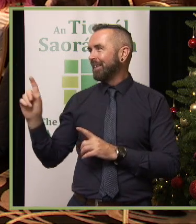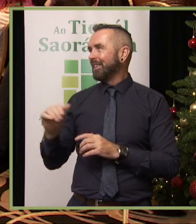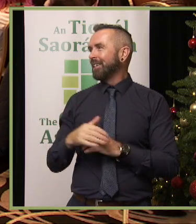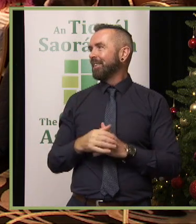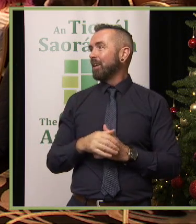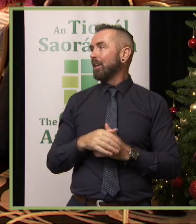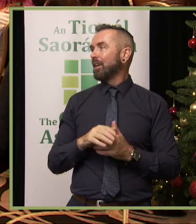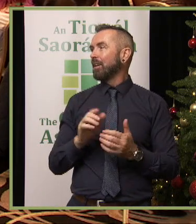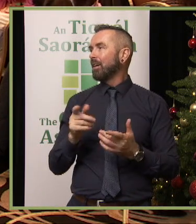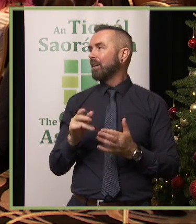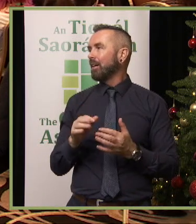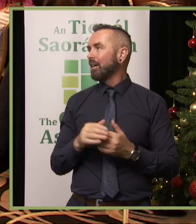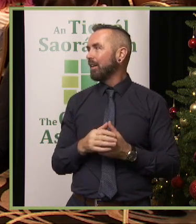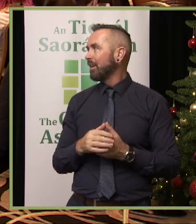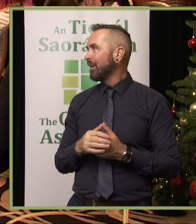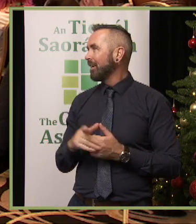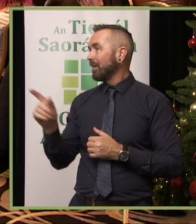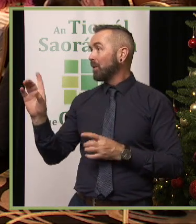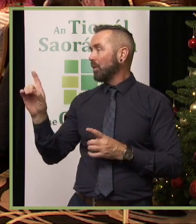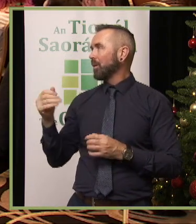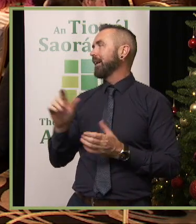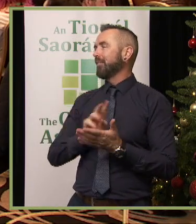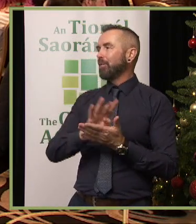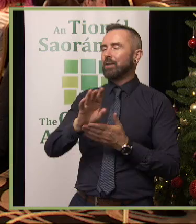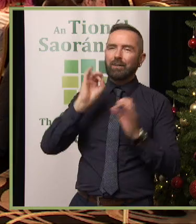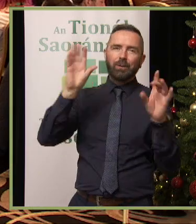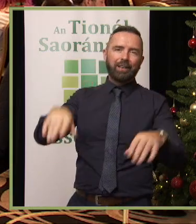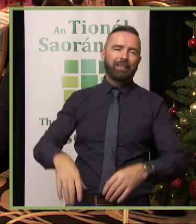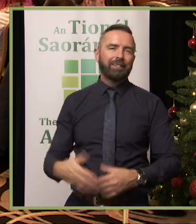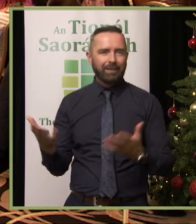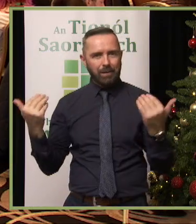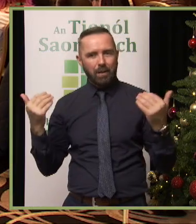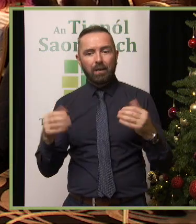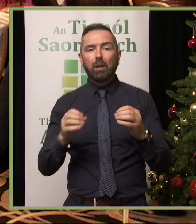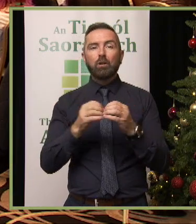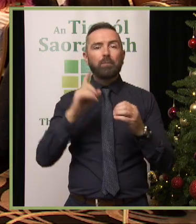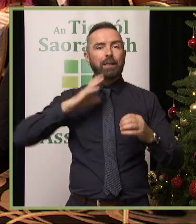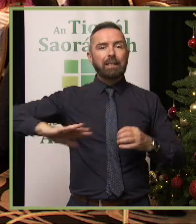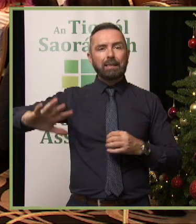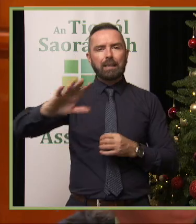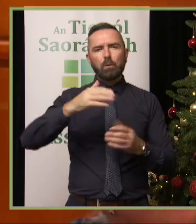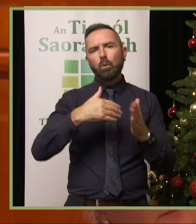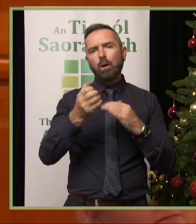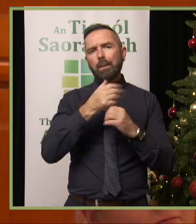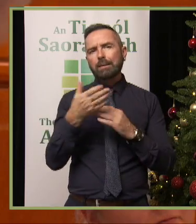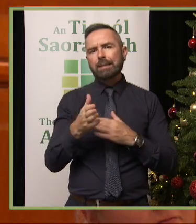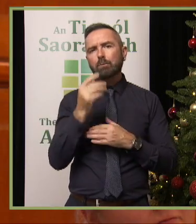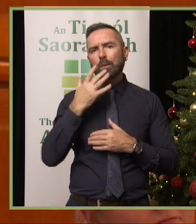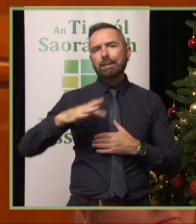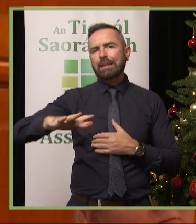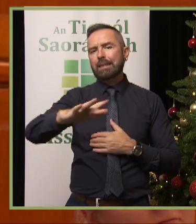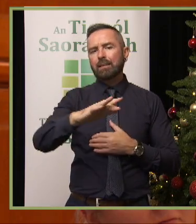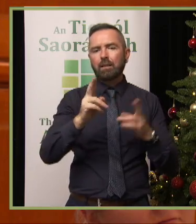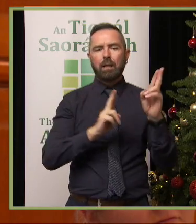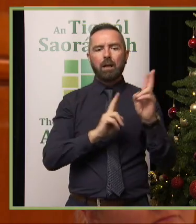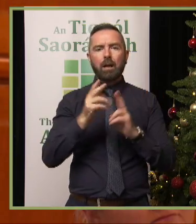Okay, sorry, go on, 14, yeah. 14, yeah. We've mentioned landscapes. We've seemed to have forgotten about the seas. So Excellent. I think it should be